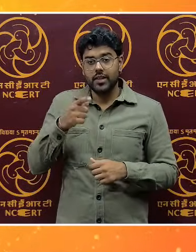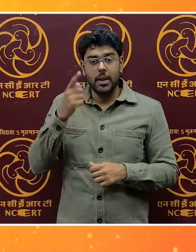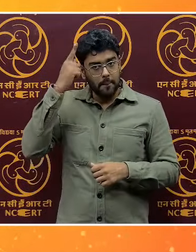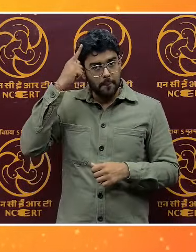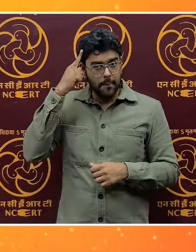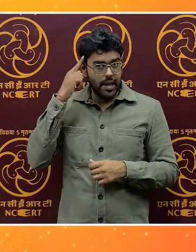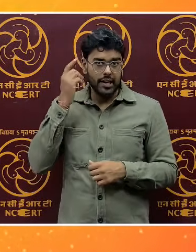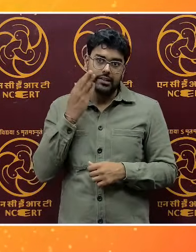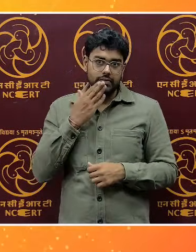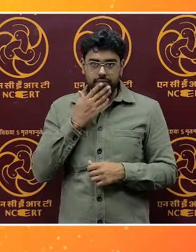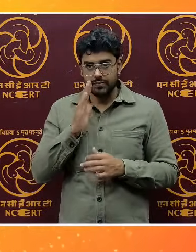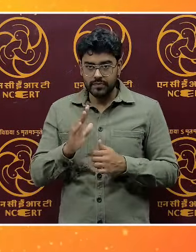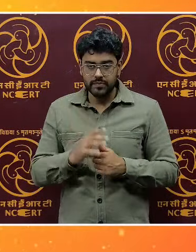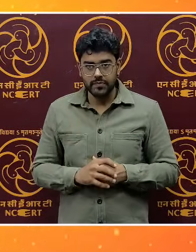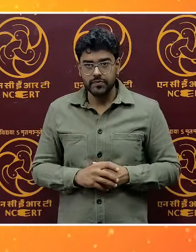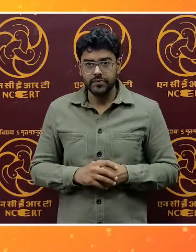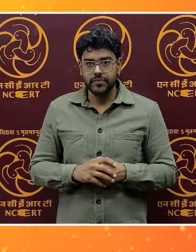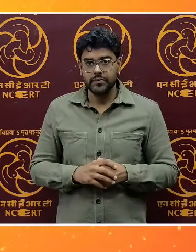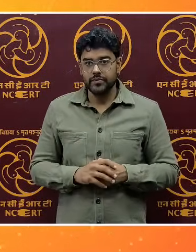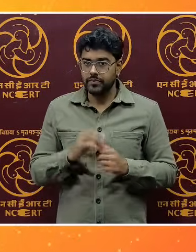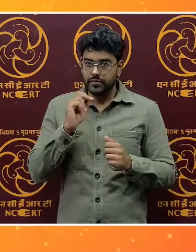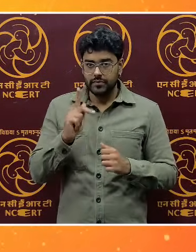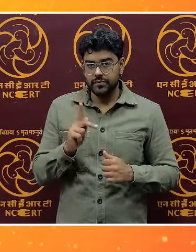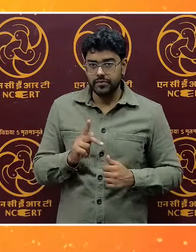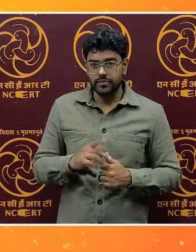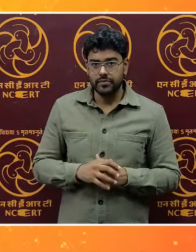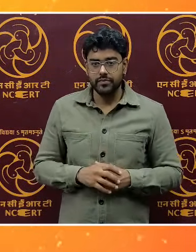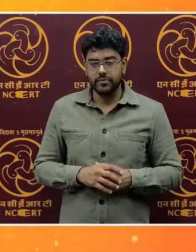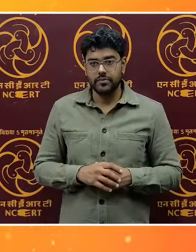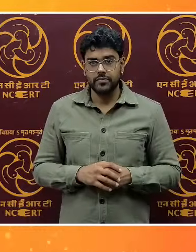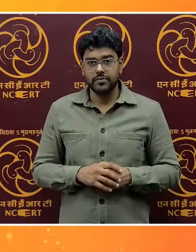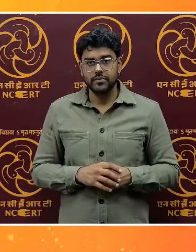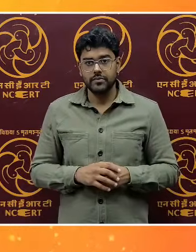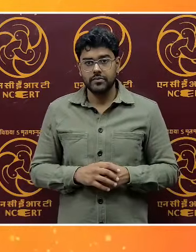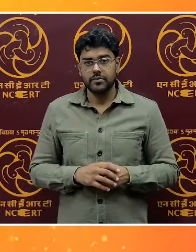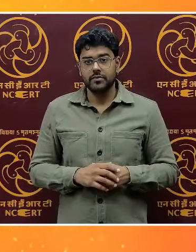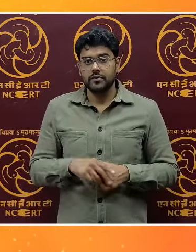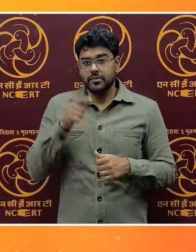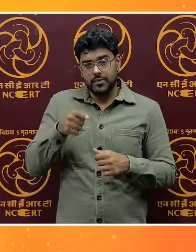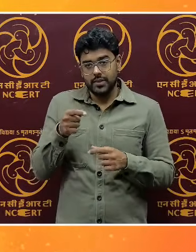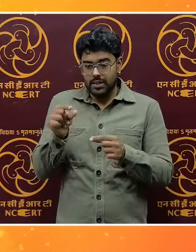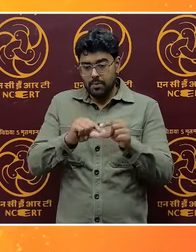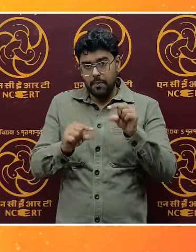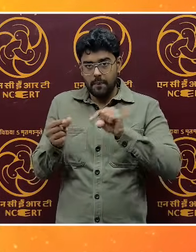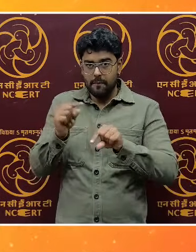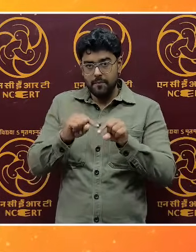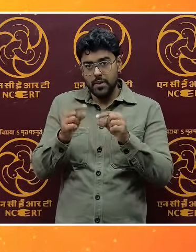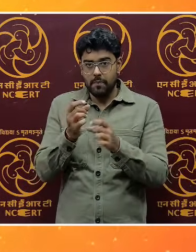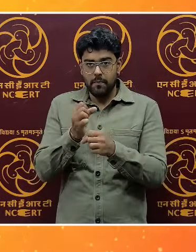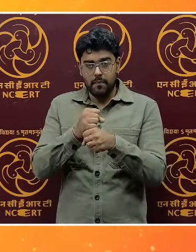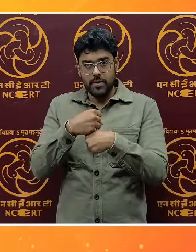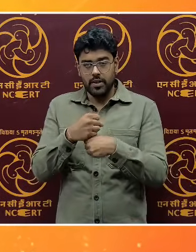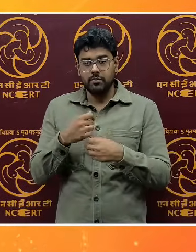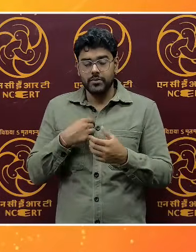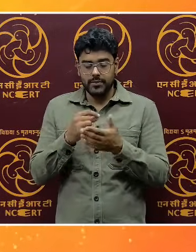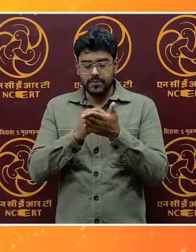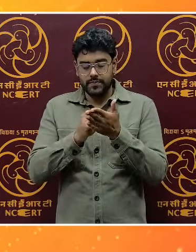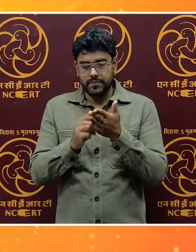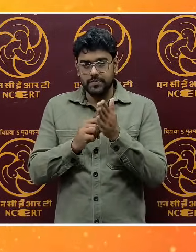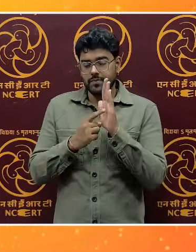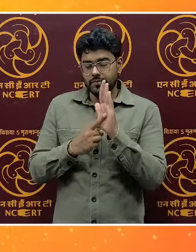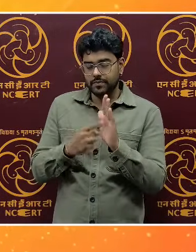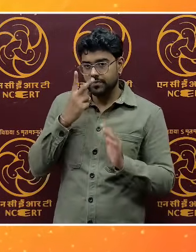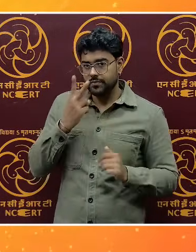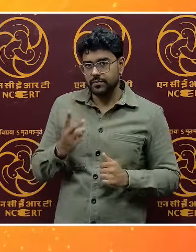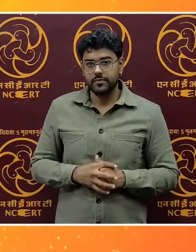color. Okay. Okay. Okay. So this is the compound that is getting formed. So I'll write here, this is